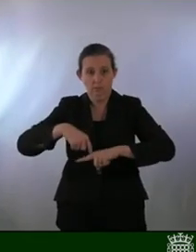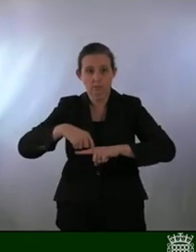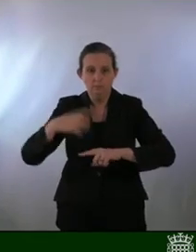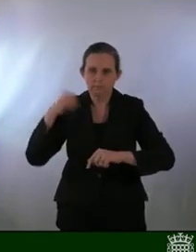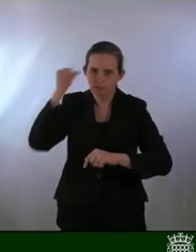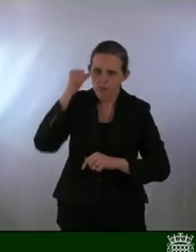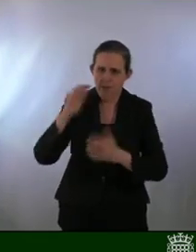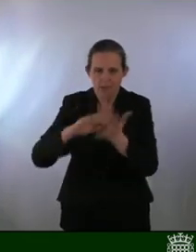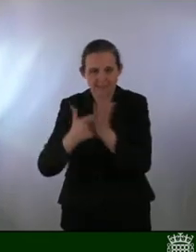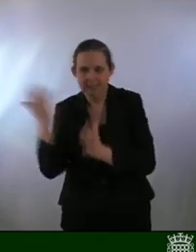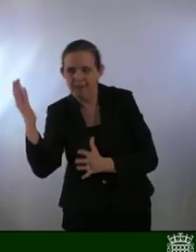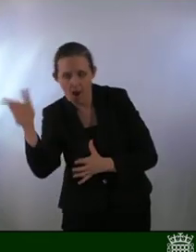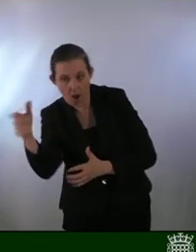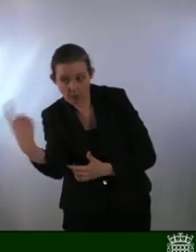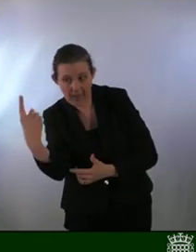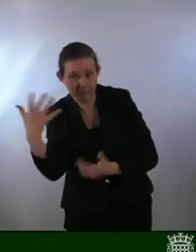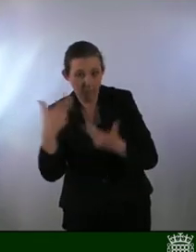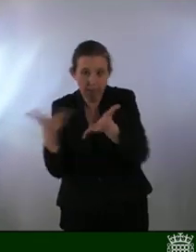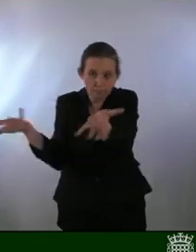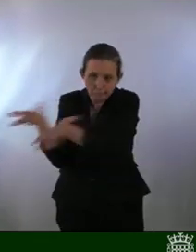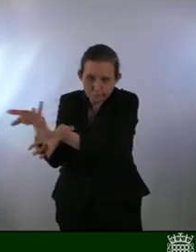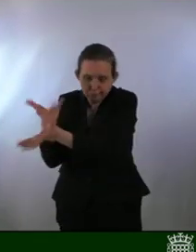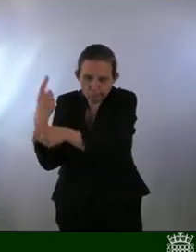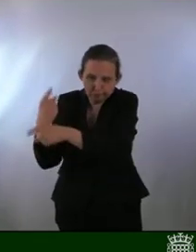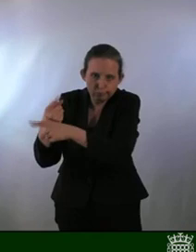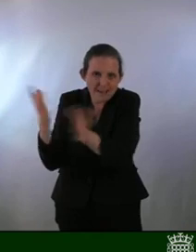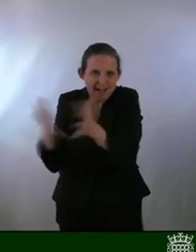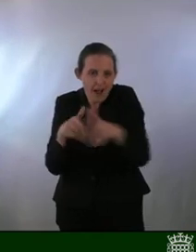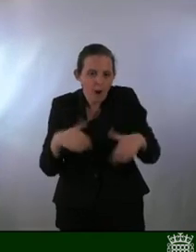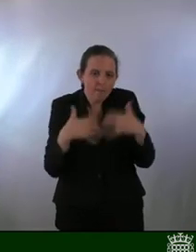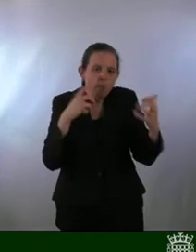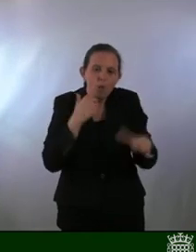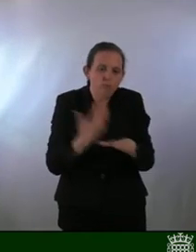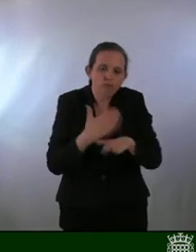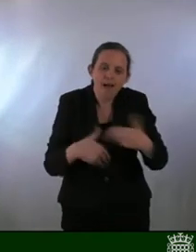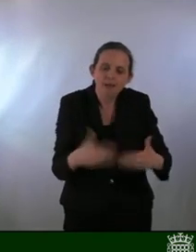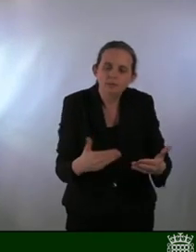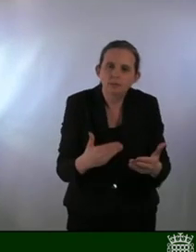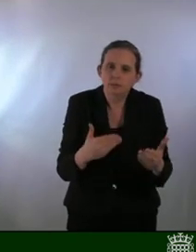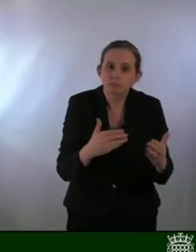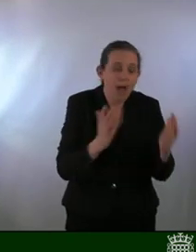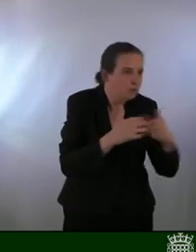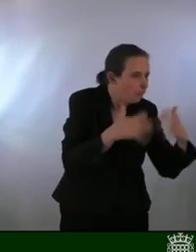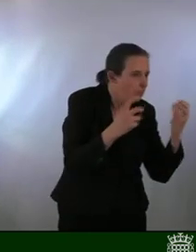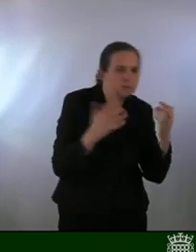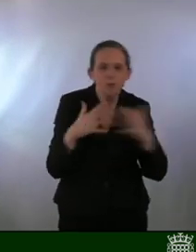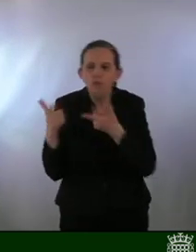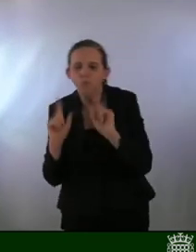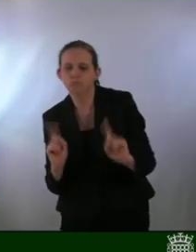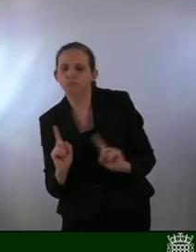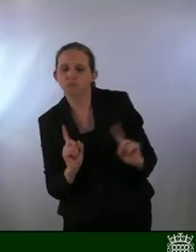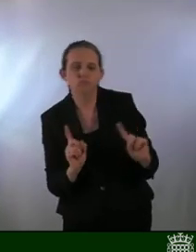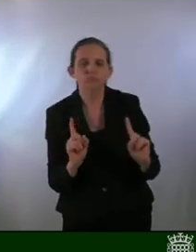been having discussions today about how Parliament will operate, but I think that the whole House will be